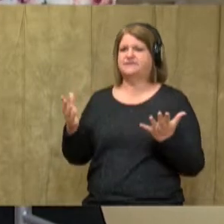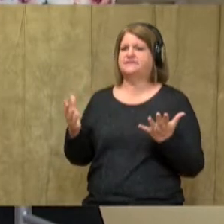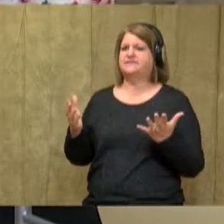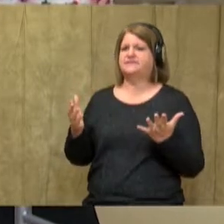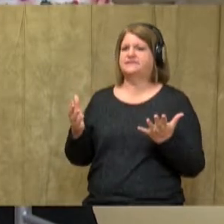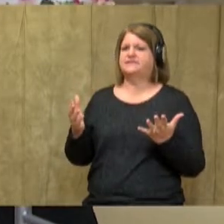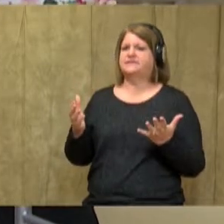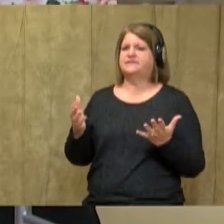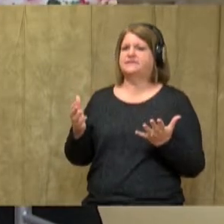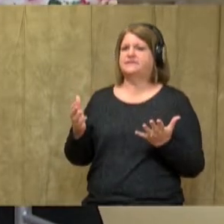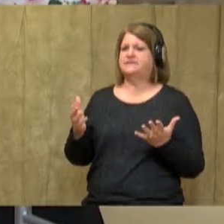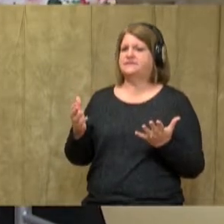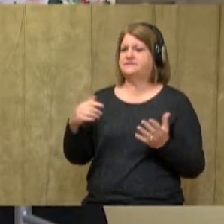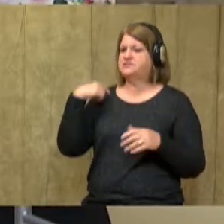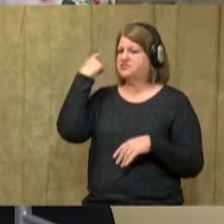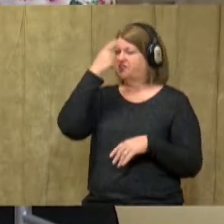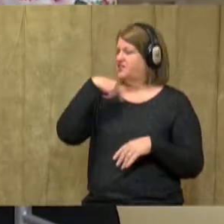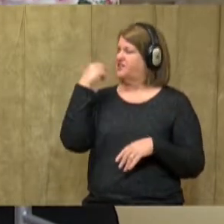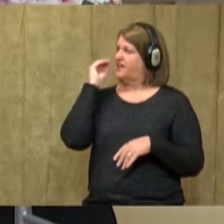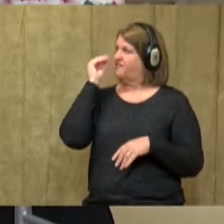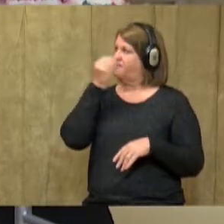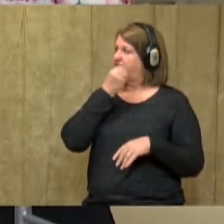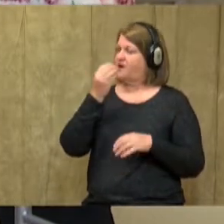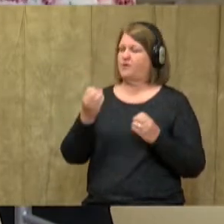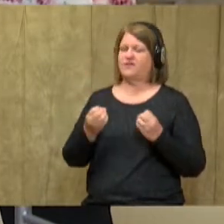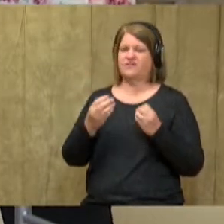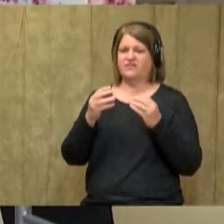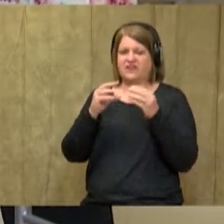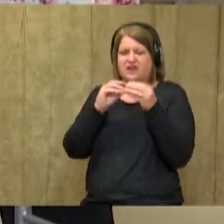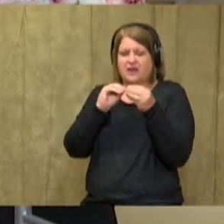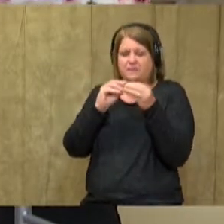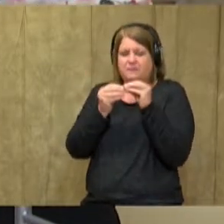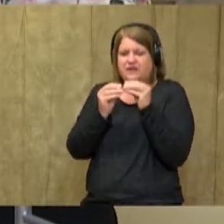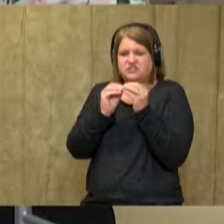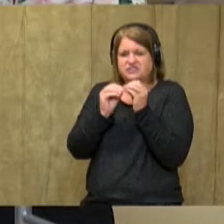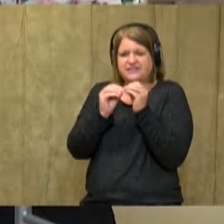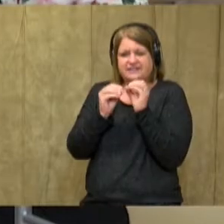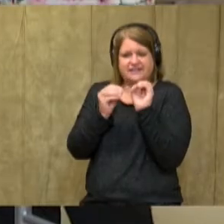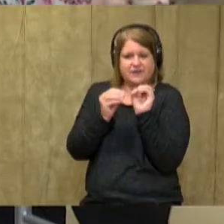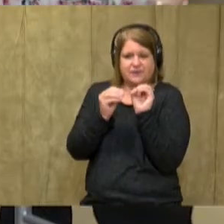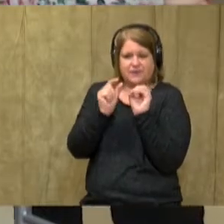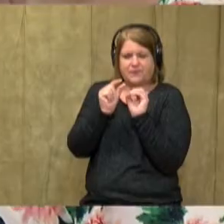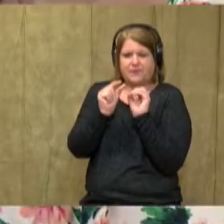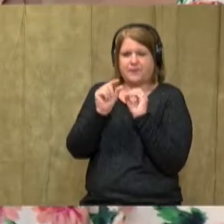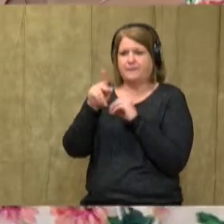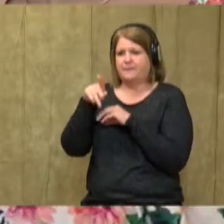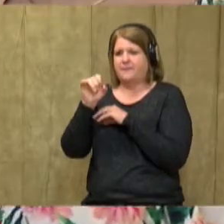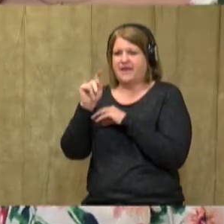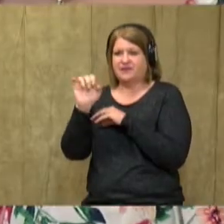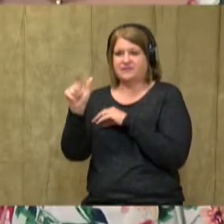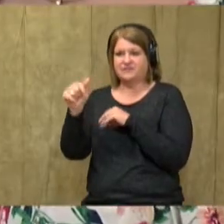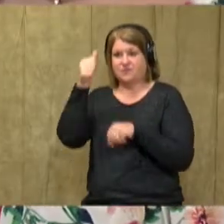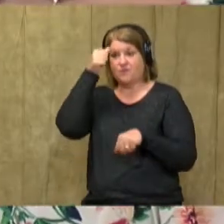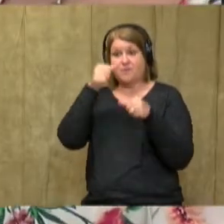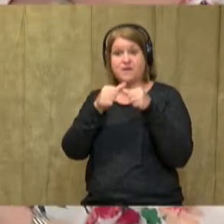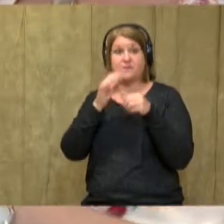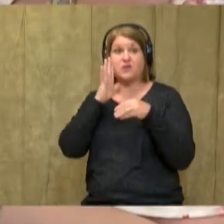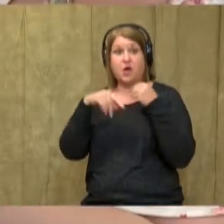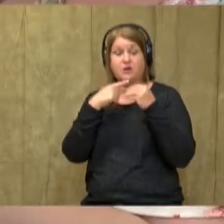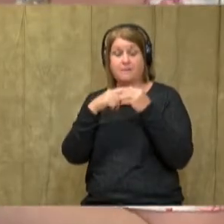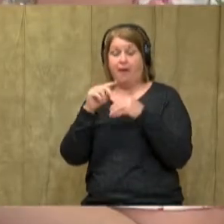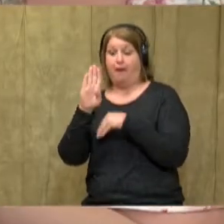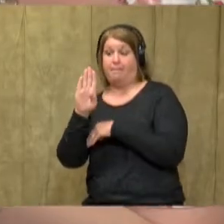a flower with little bunchy petals. Okay, you could try that. Oh, remember we talked about flower